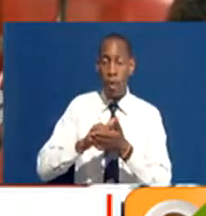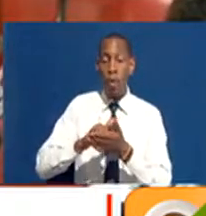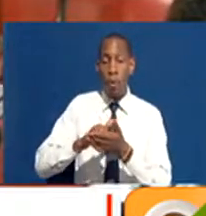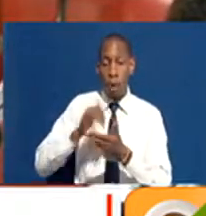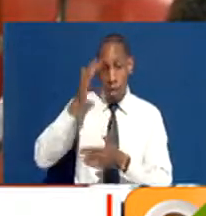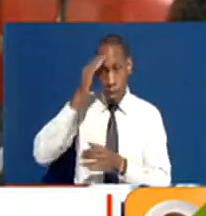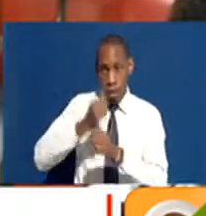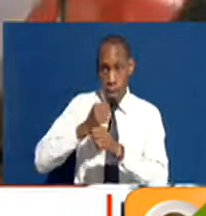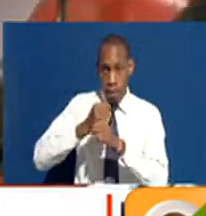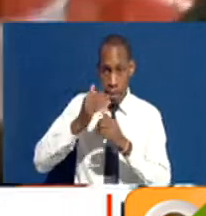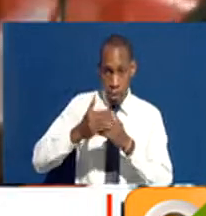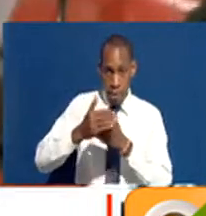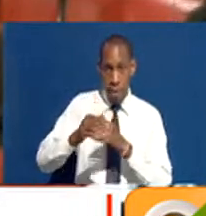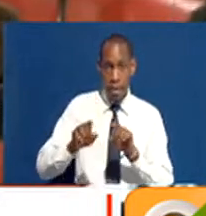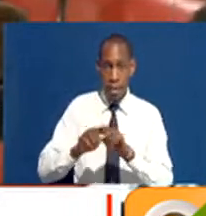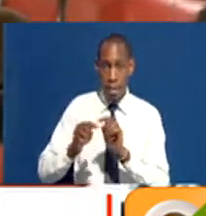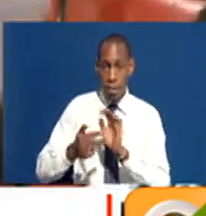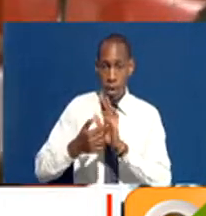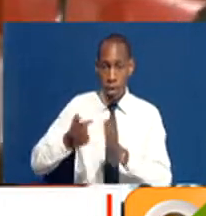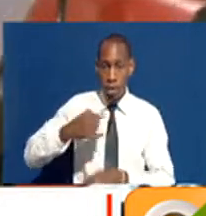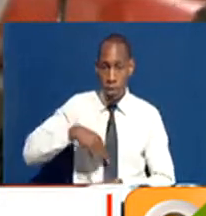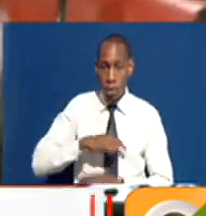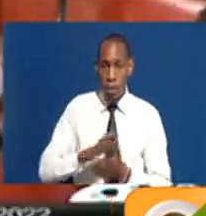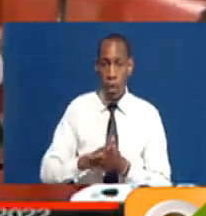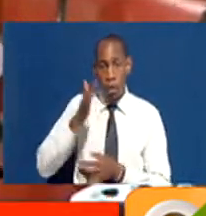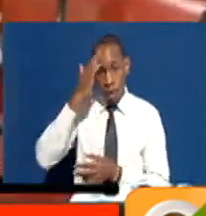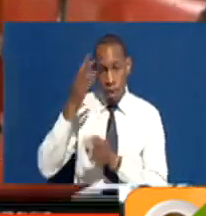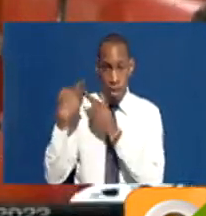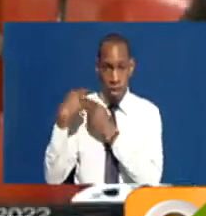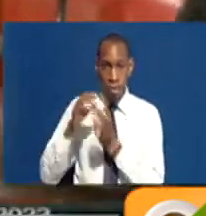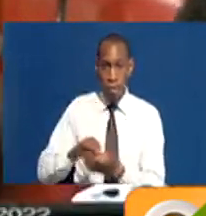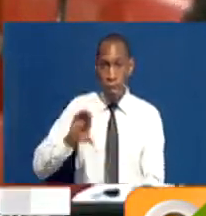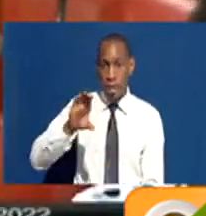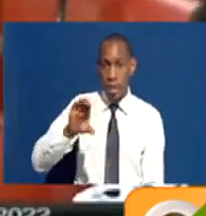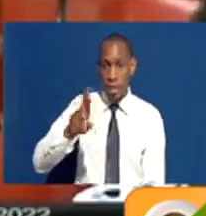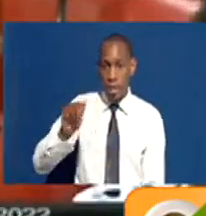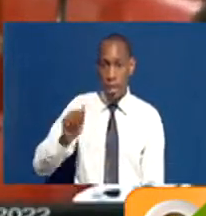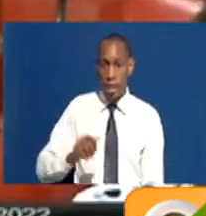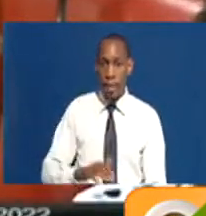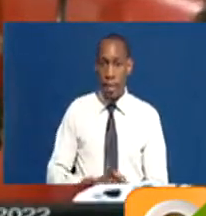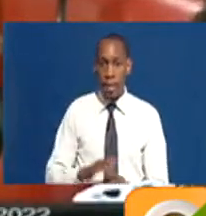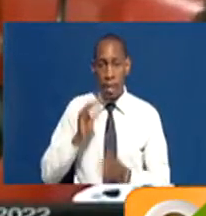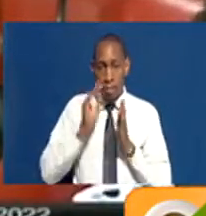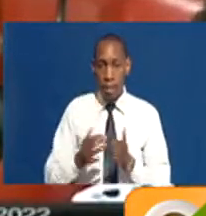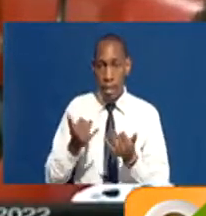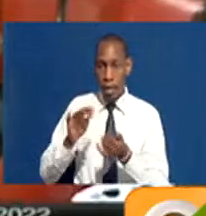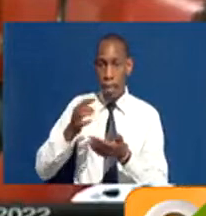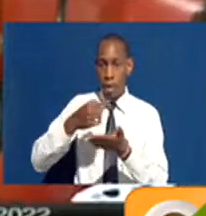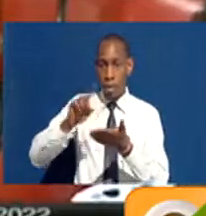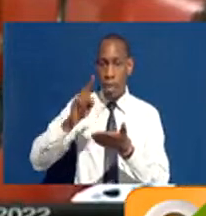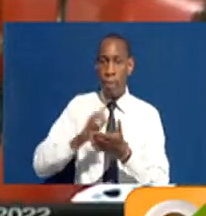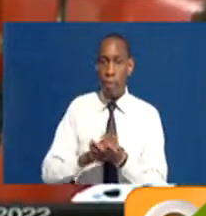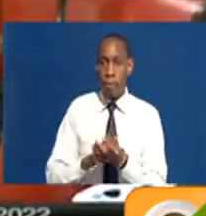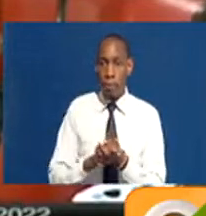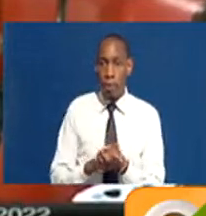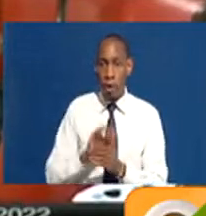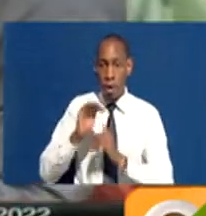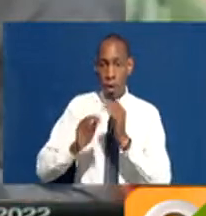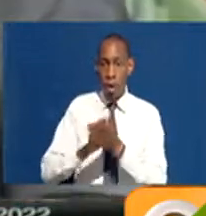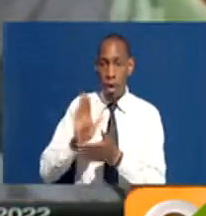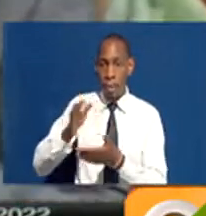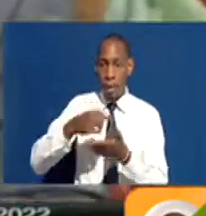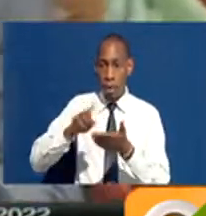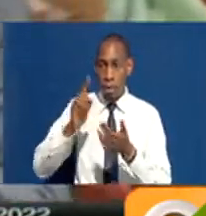do. They showed that they know the mandate of CRA, Mr. Speaker, and therefore they passed the test, Mr. Speaker. All of them, Mr.